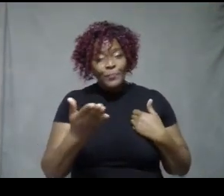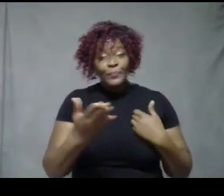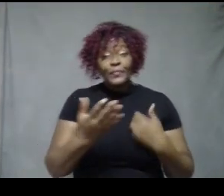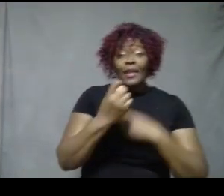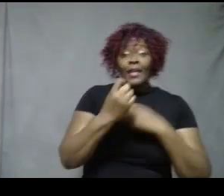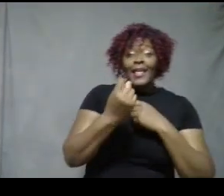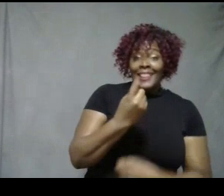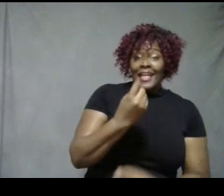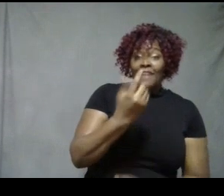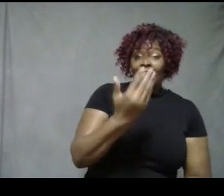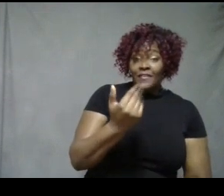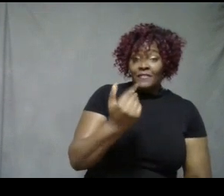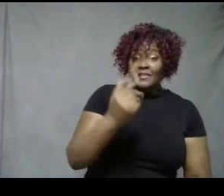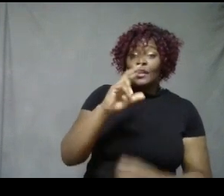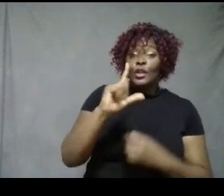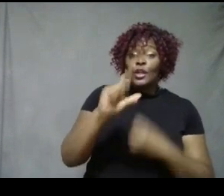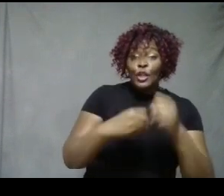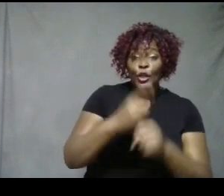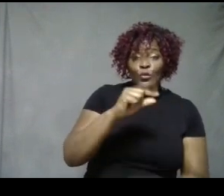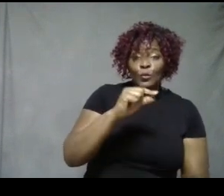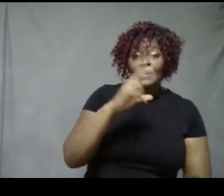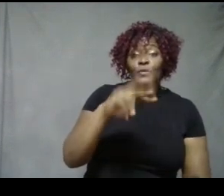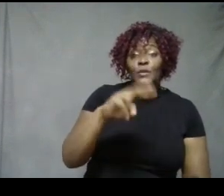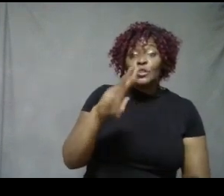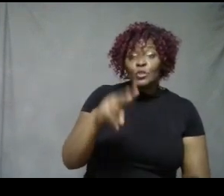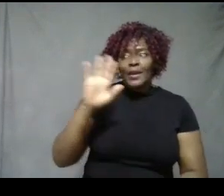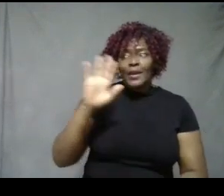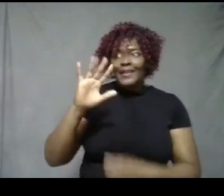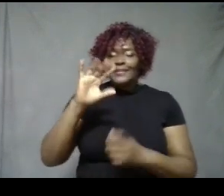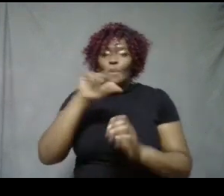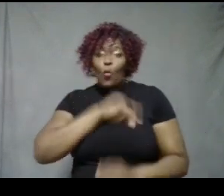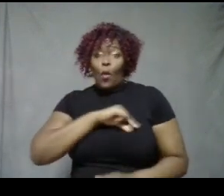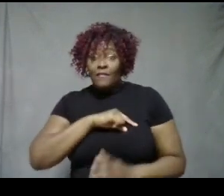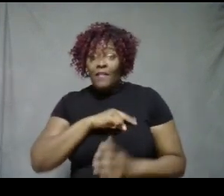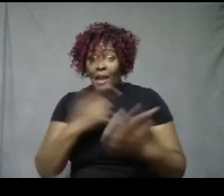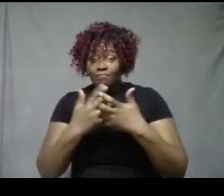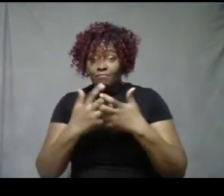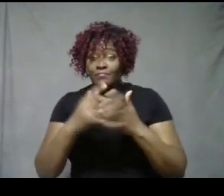his qualifying checklist, he gave the same address on 12th Avenue.